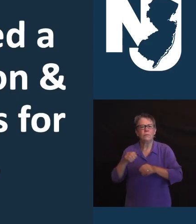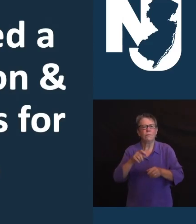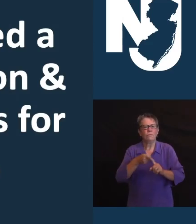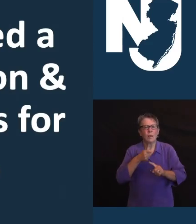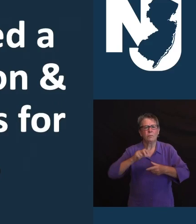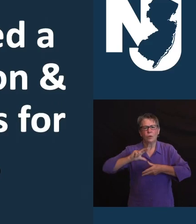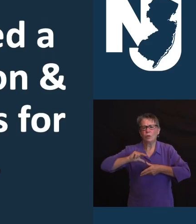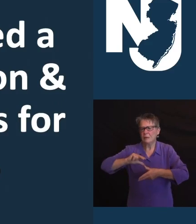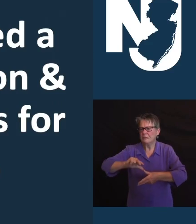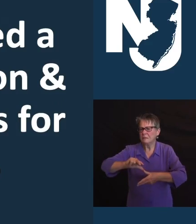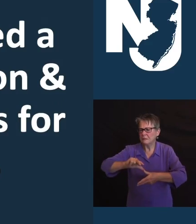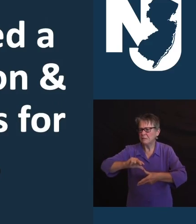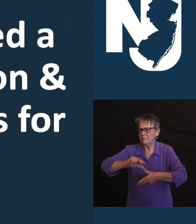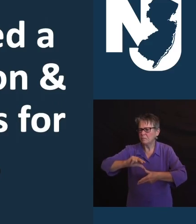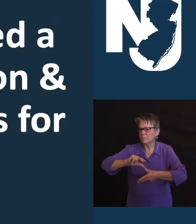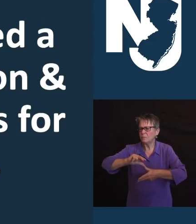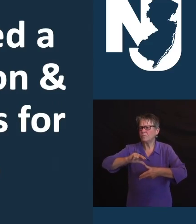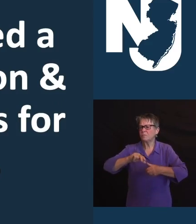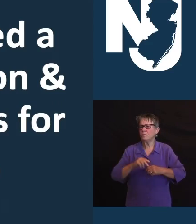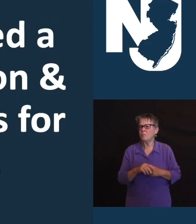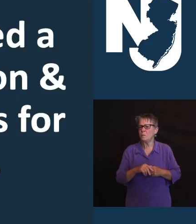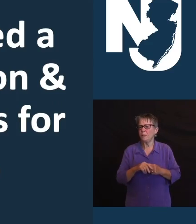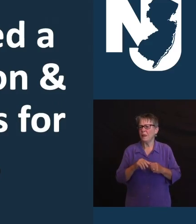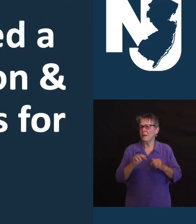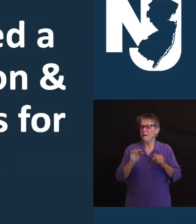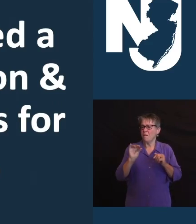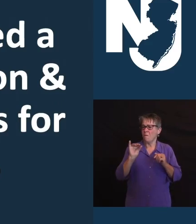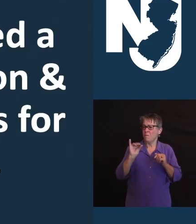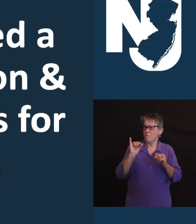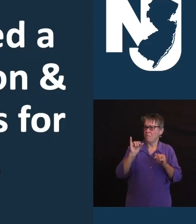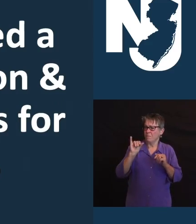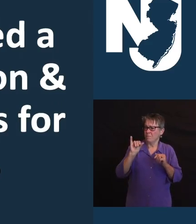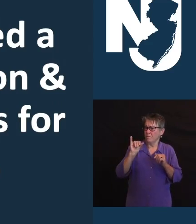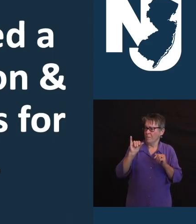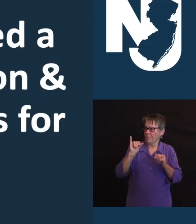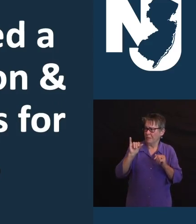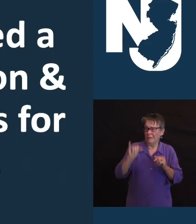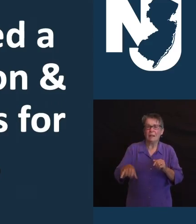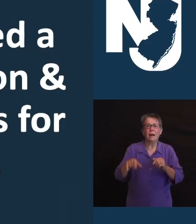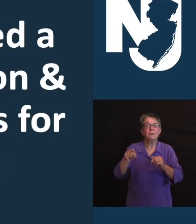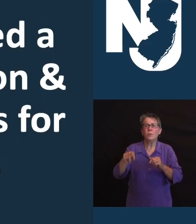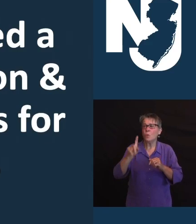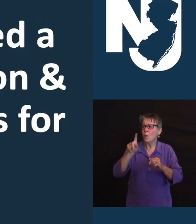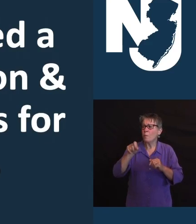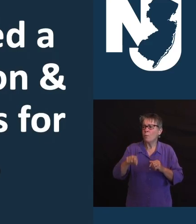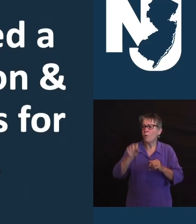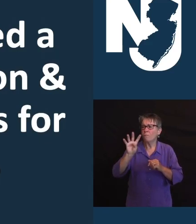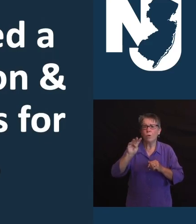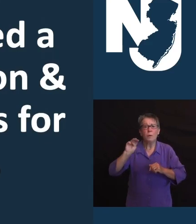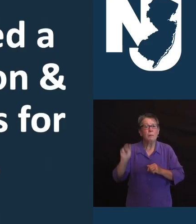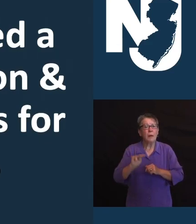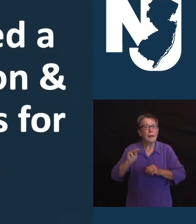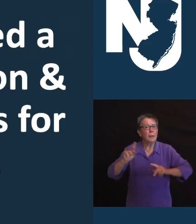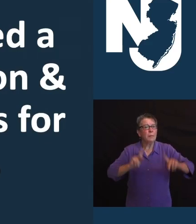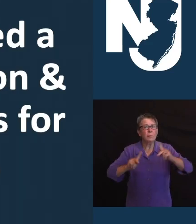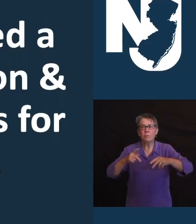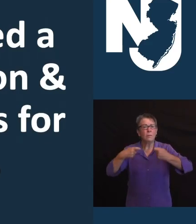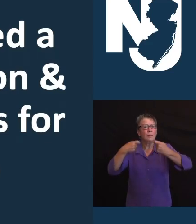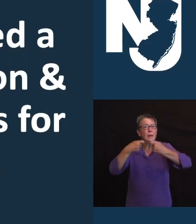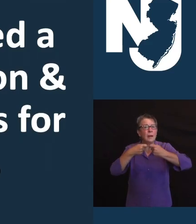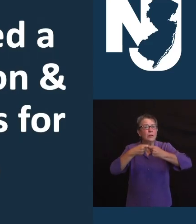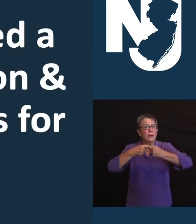losing power, and many of those outages extended, as you'll recall, for multiple days, along with multiple disruptions to